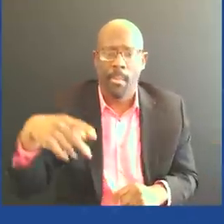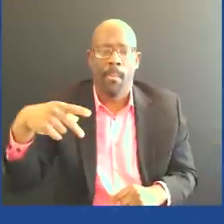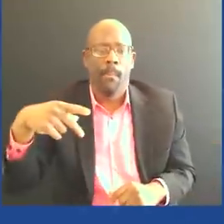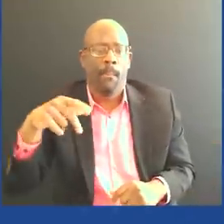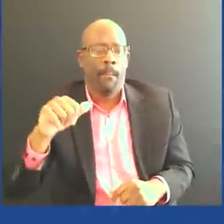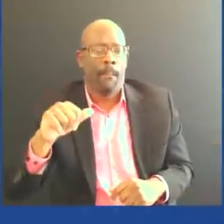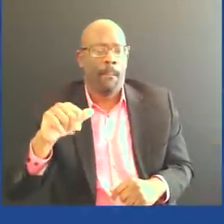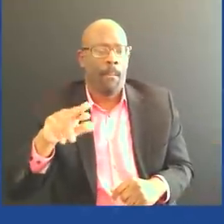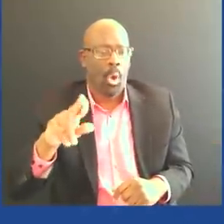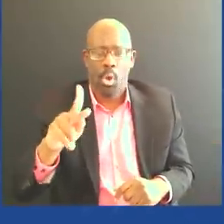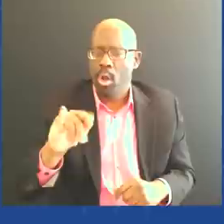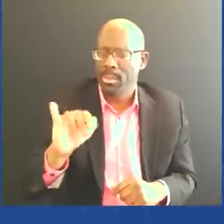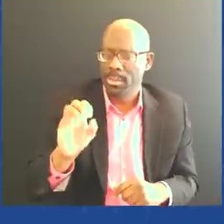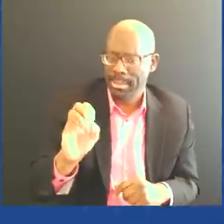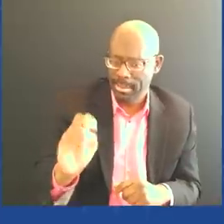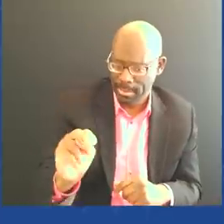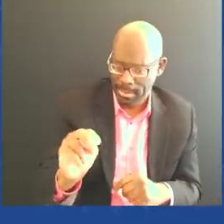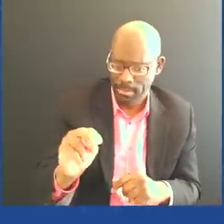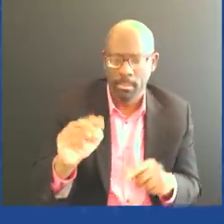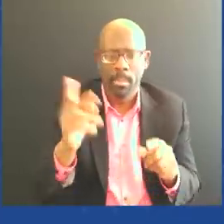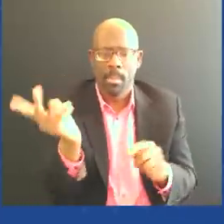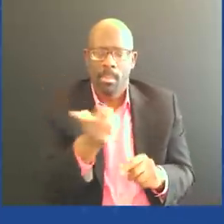owner sailors.